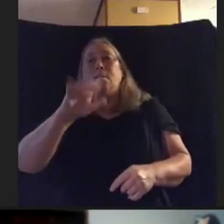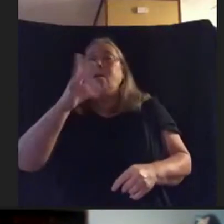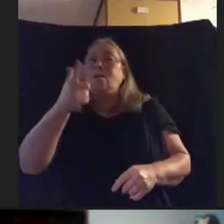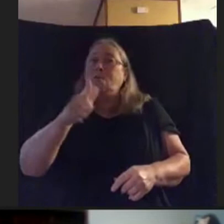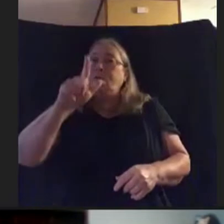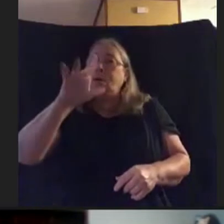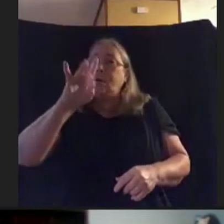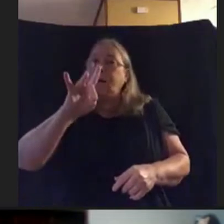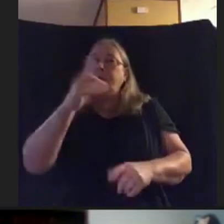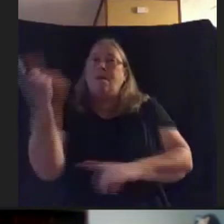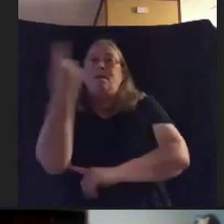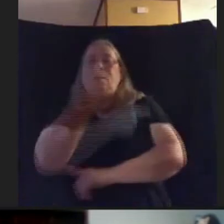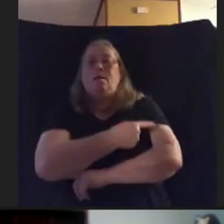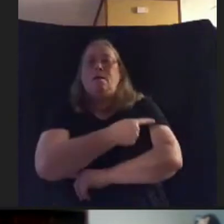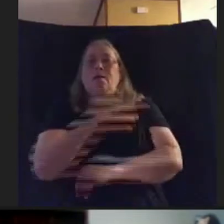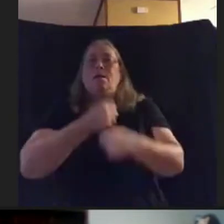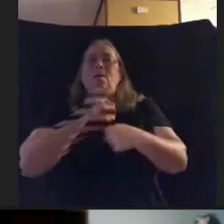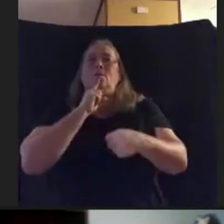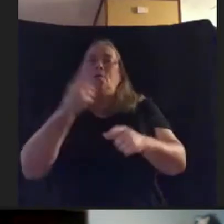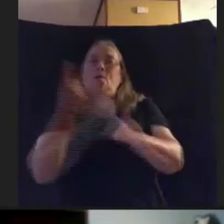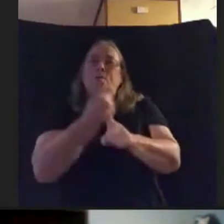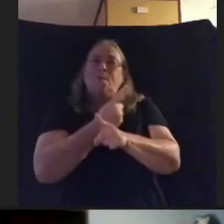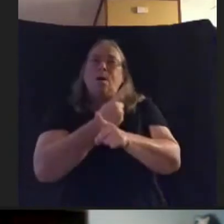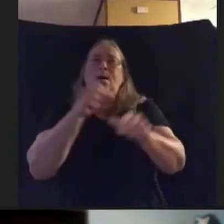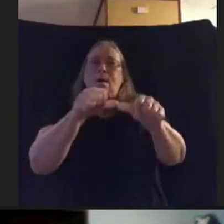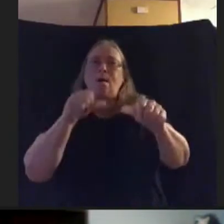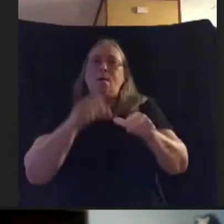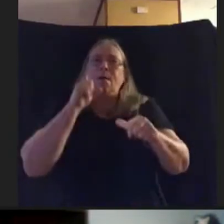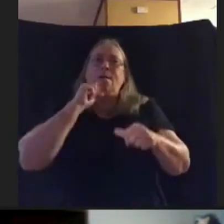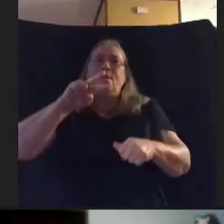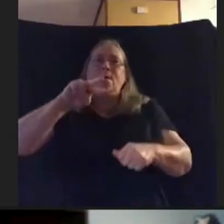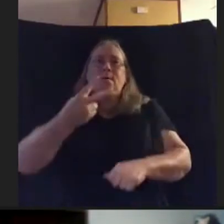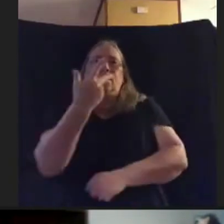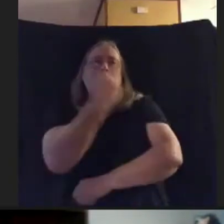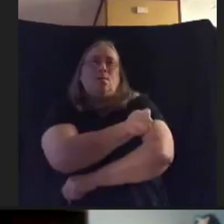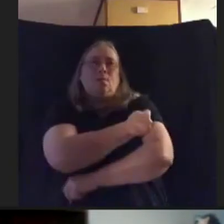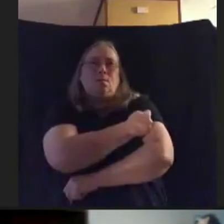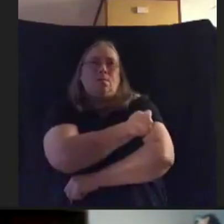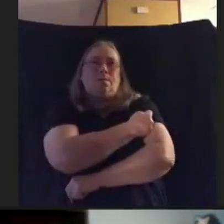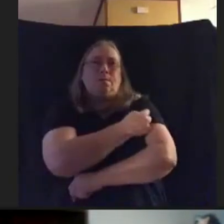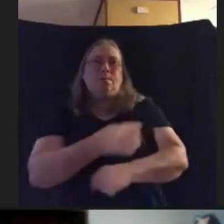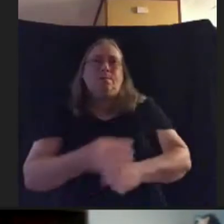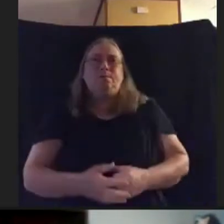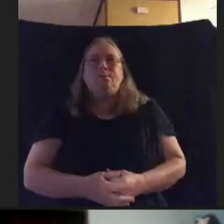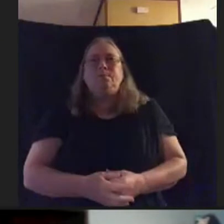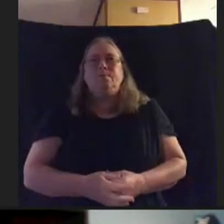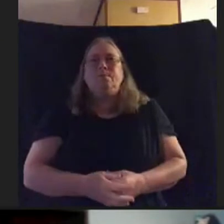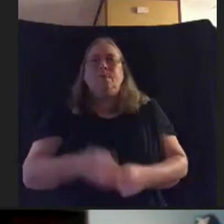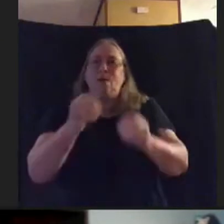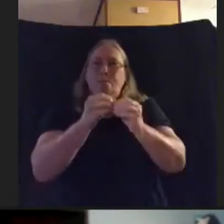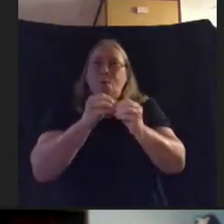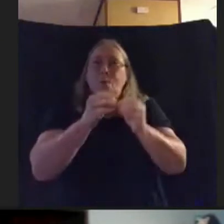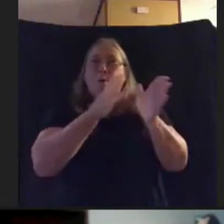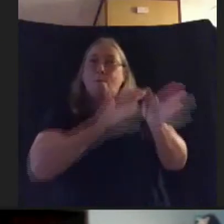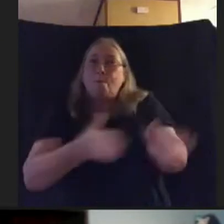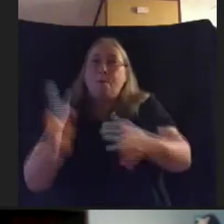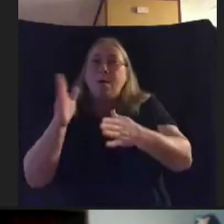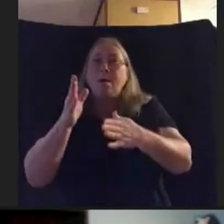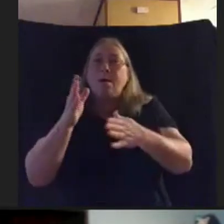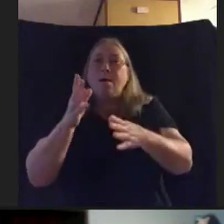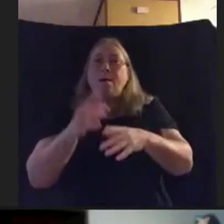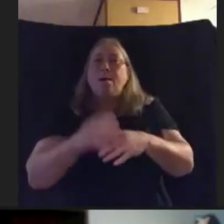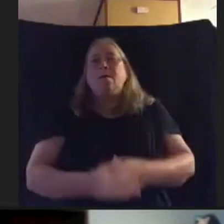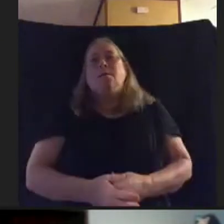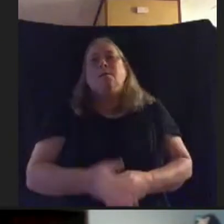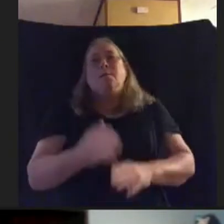products at the right locations for those second shots has been just a little bit more planning that we needed to do before those other